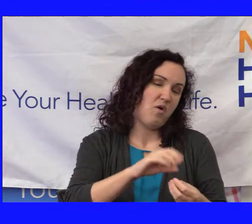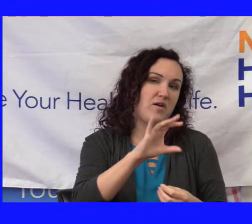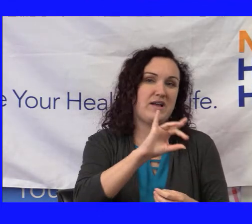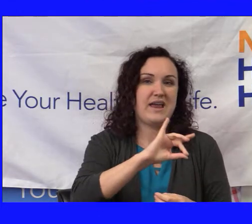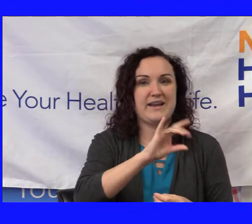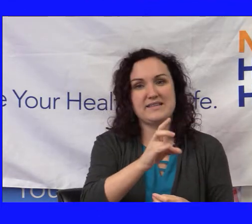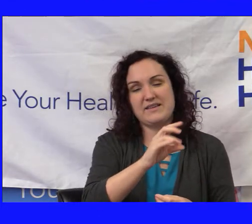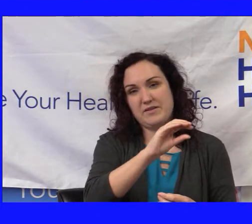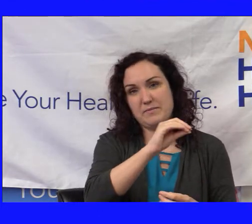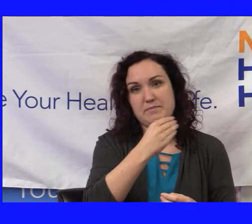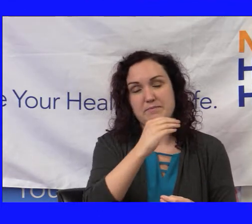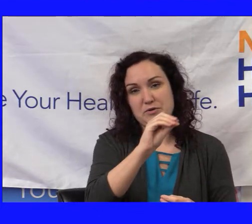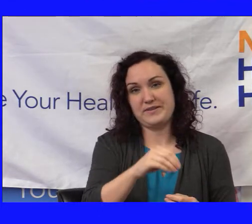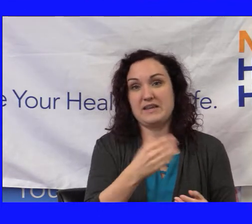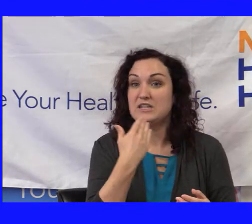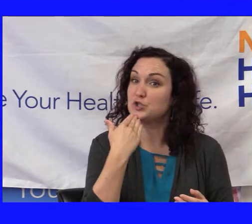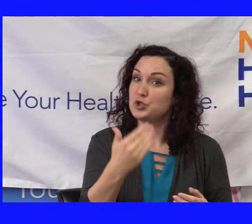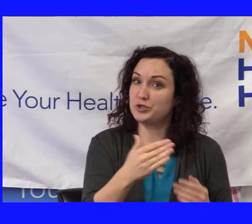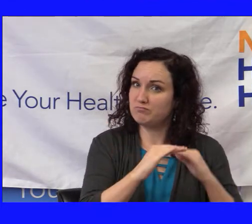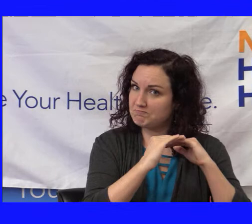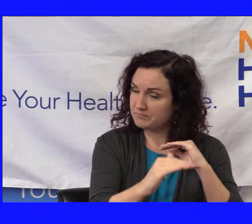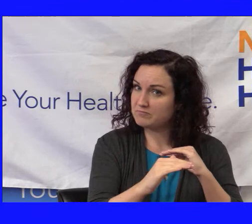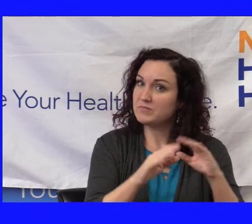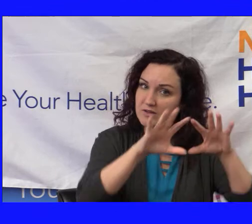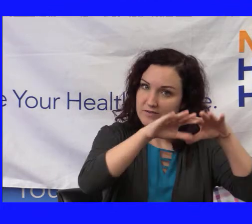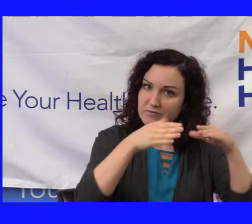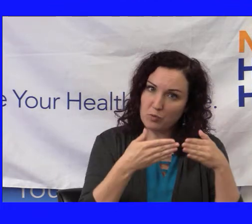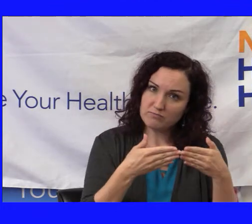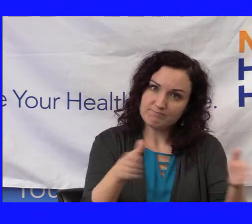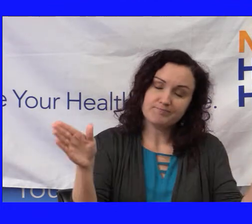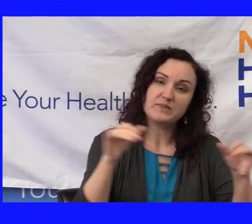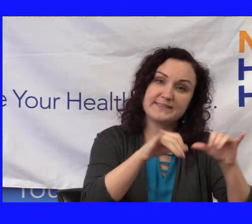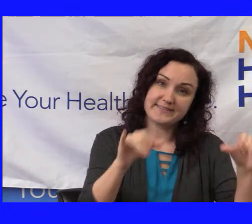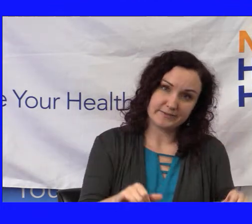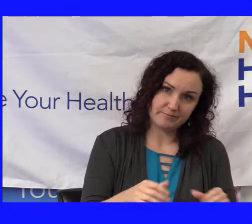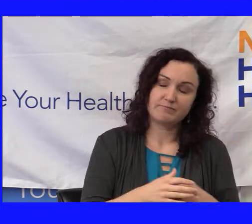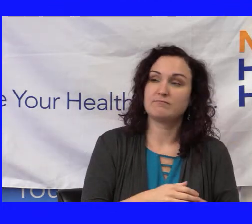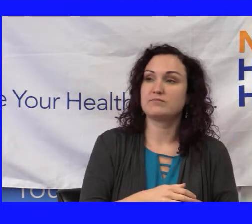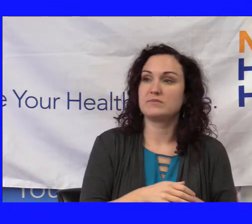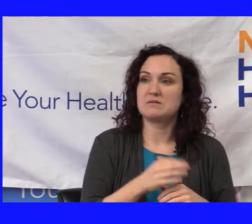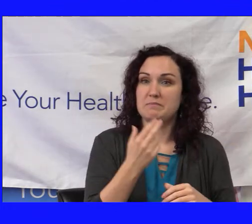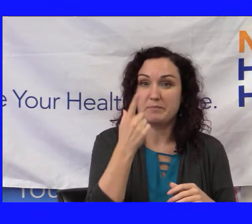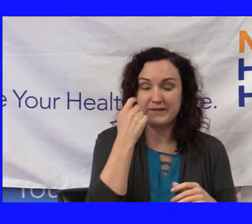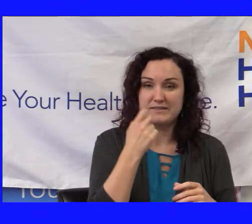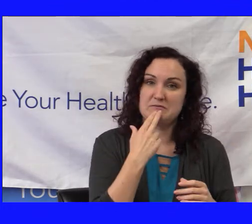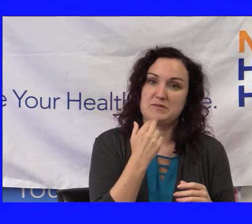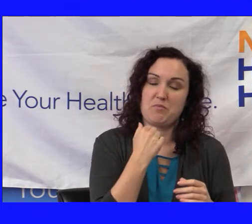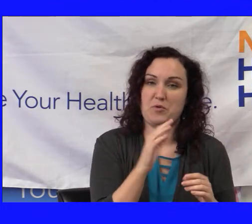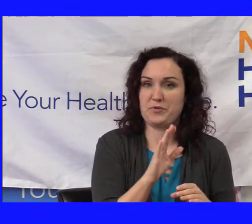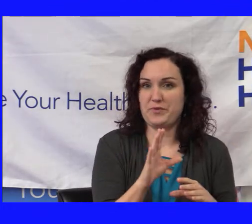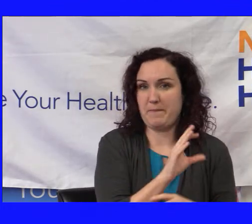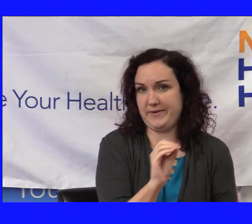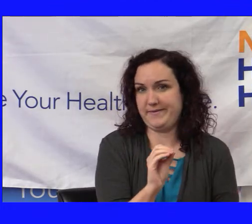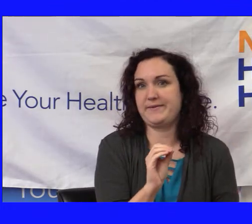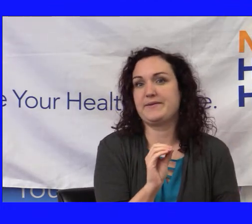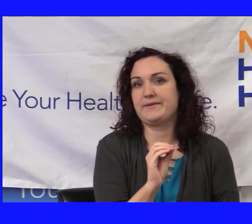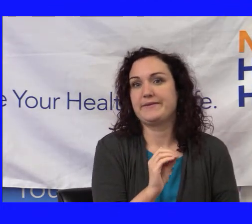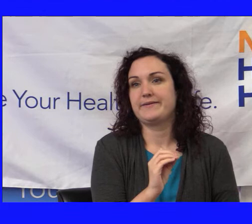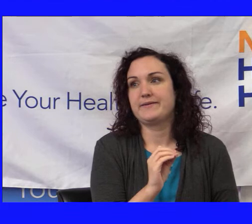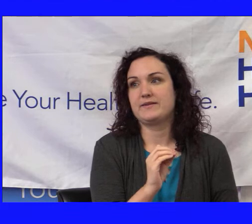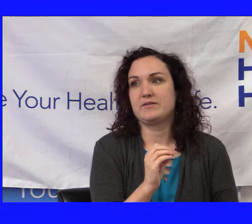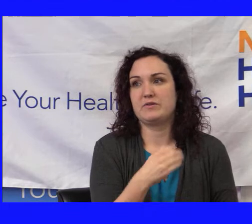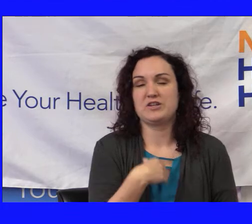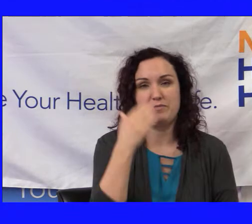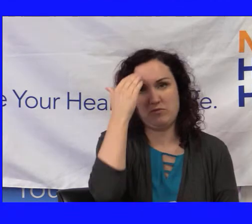still is in the good standing across our system. They're a smaller company, and so we just have